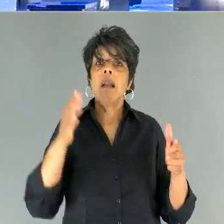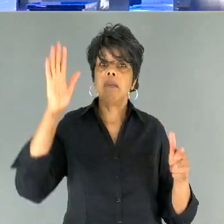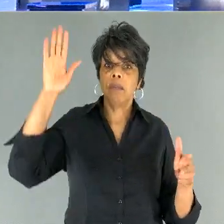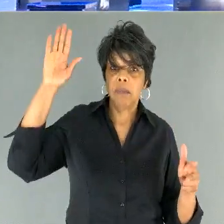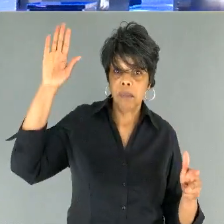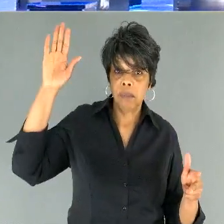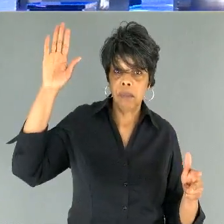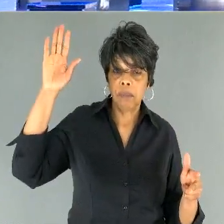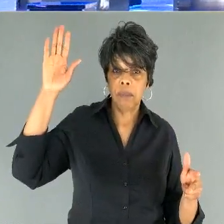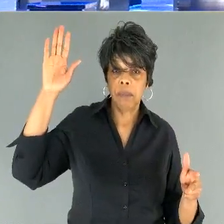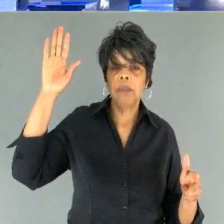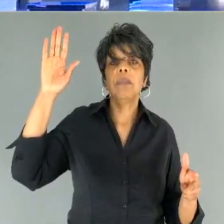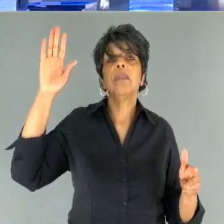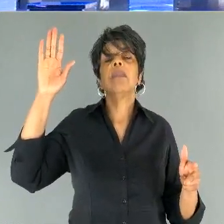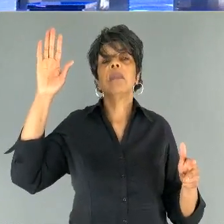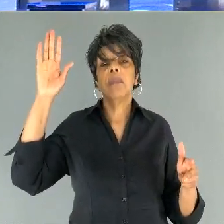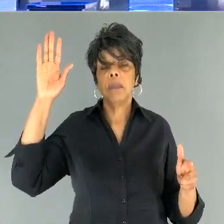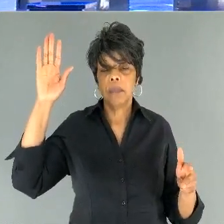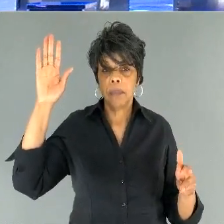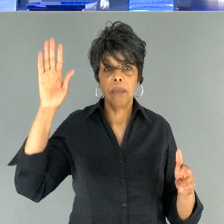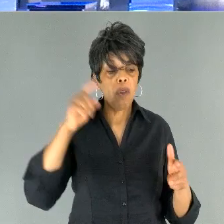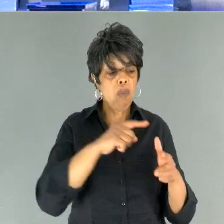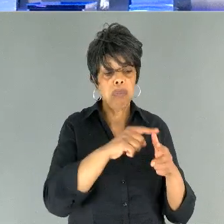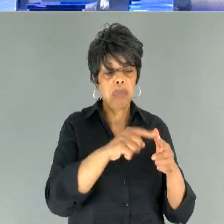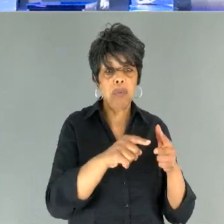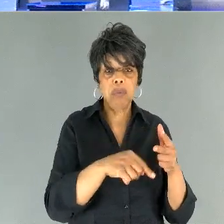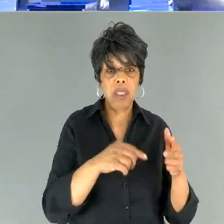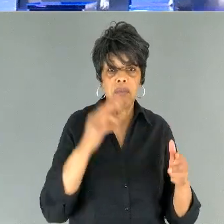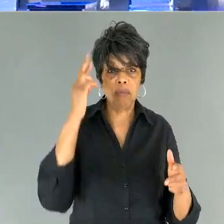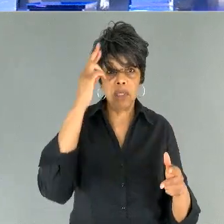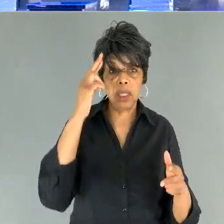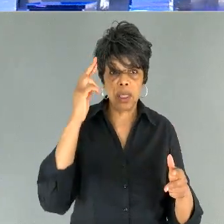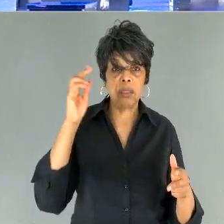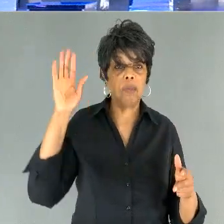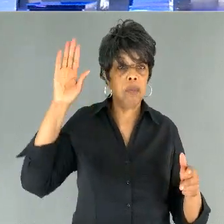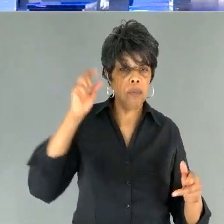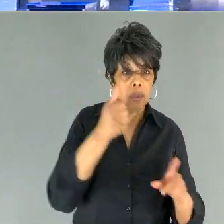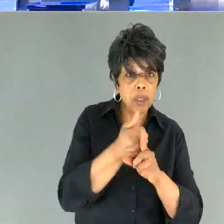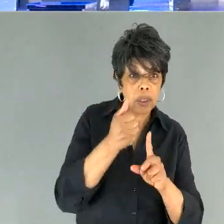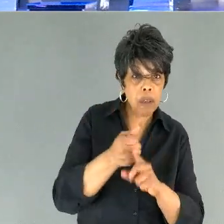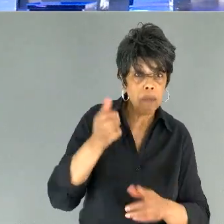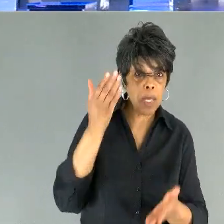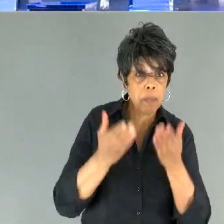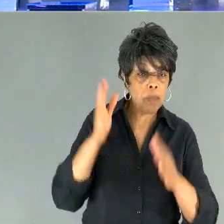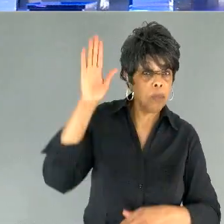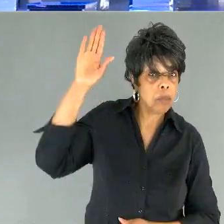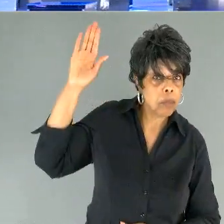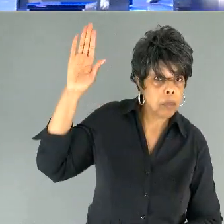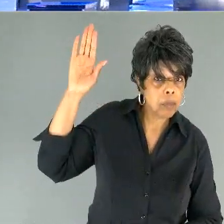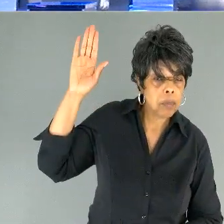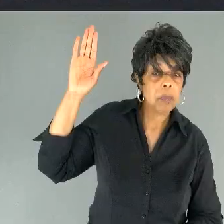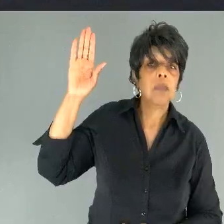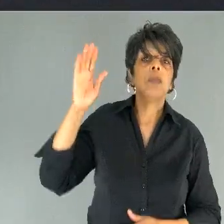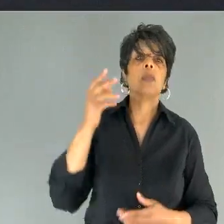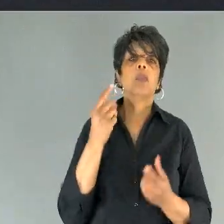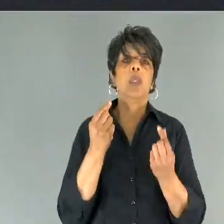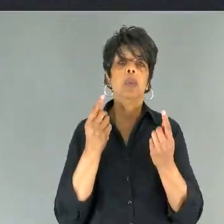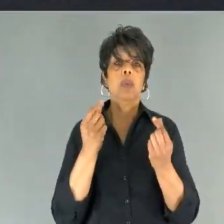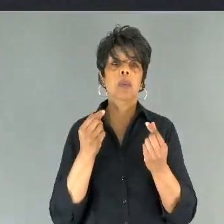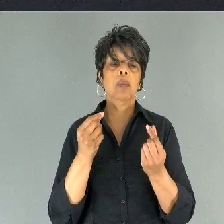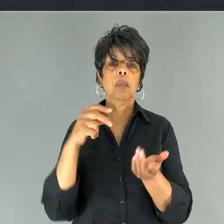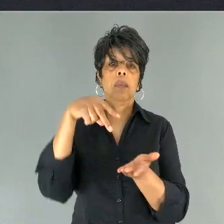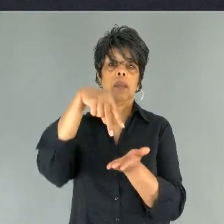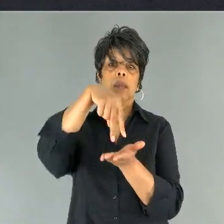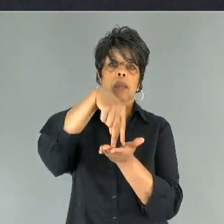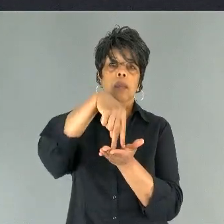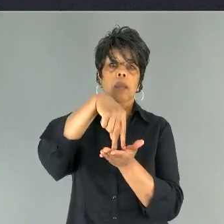life, or you need salvation assurance, just stand to your feet right where you are. Thank you. Saints, keep praying.